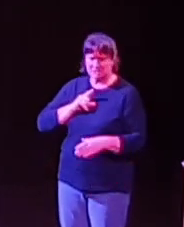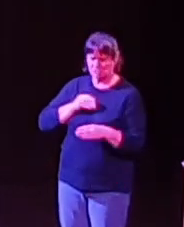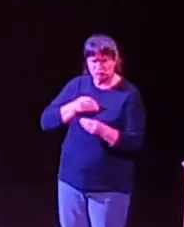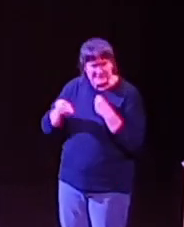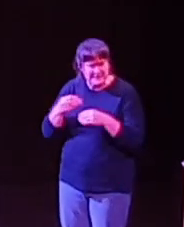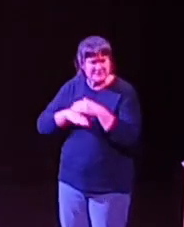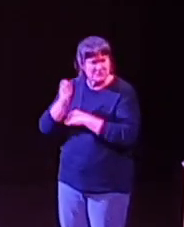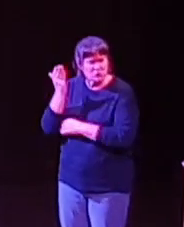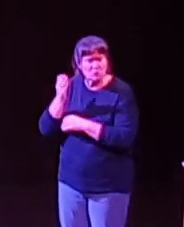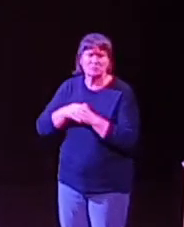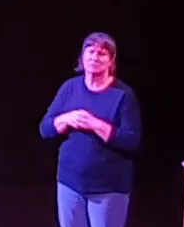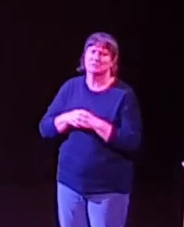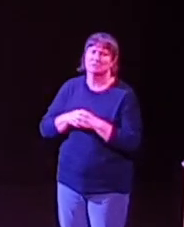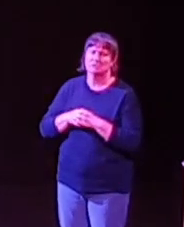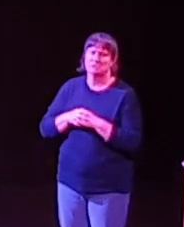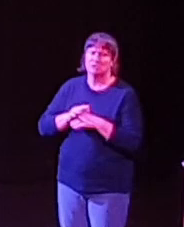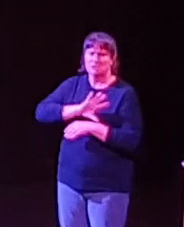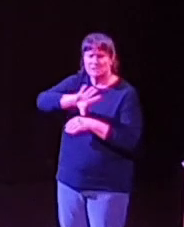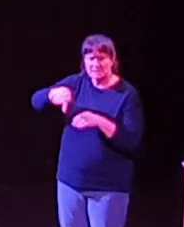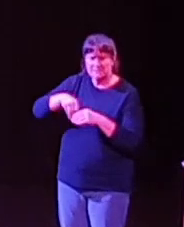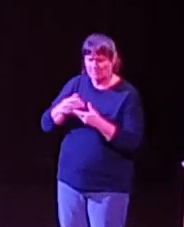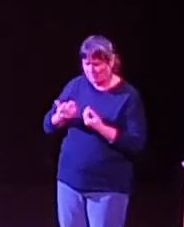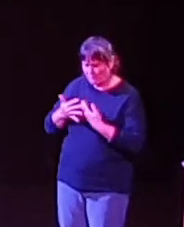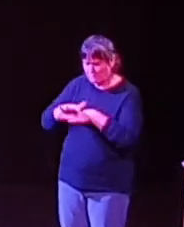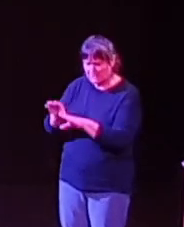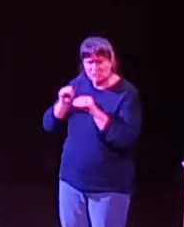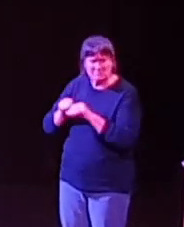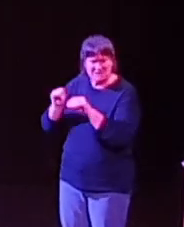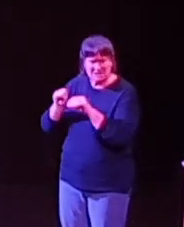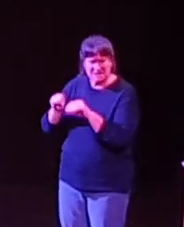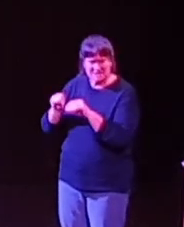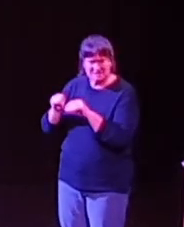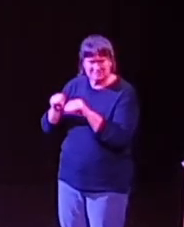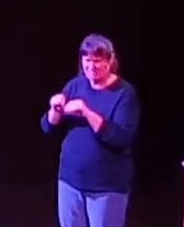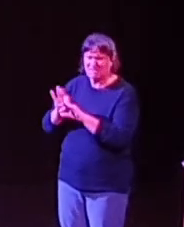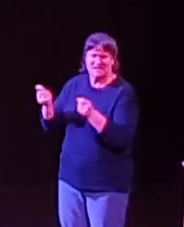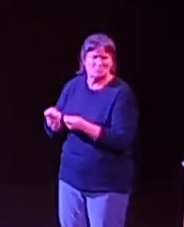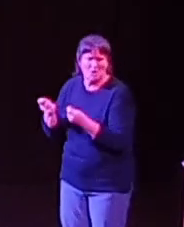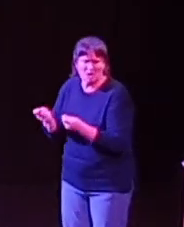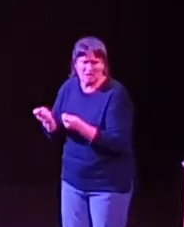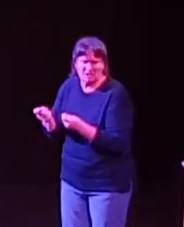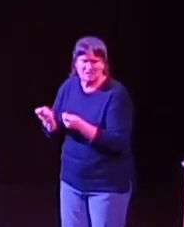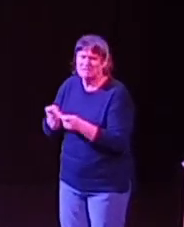schools. Assimilation and mainstream education just doesn't work. Hasn't worked for